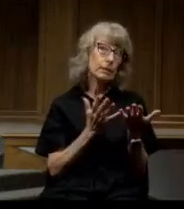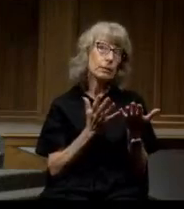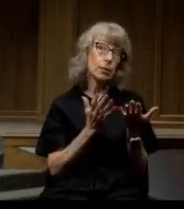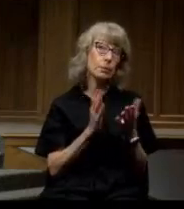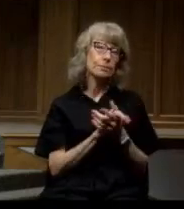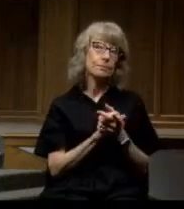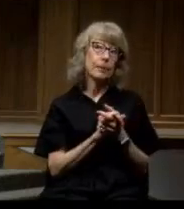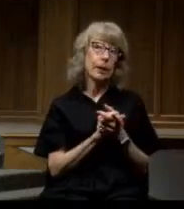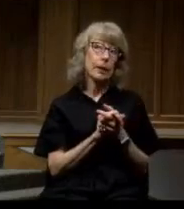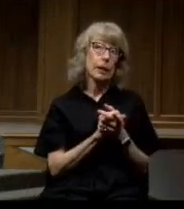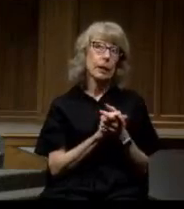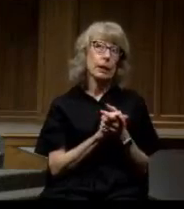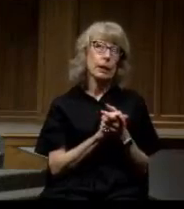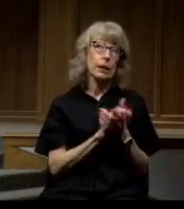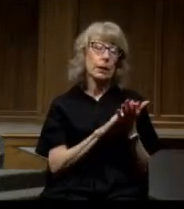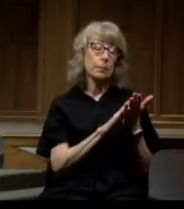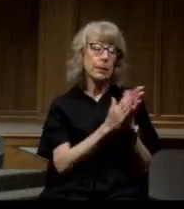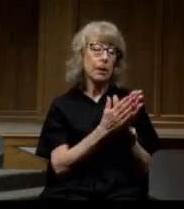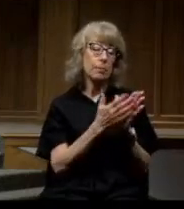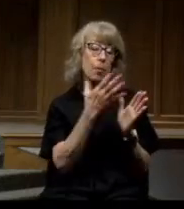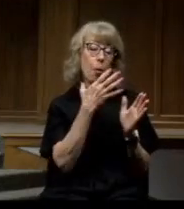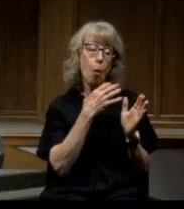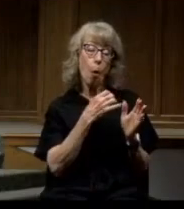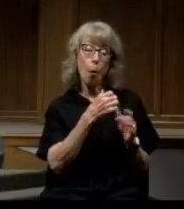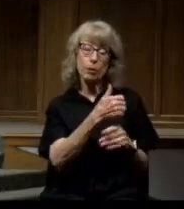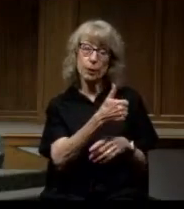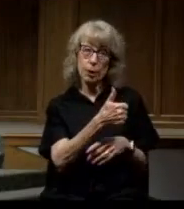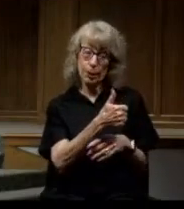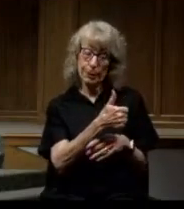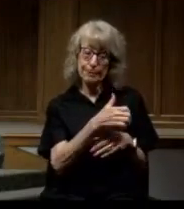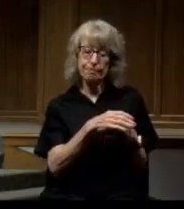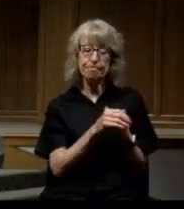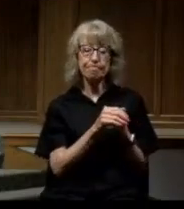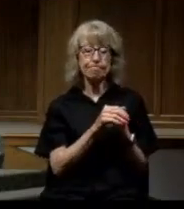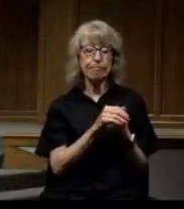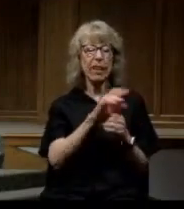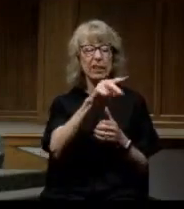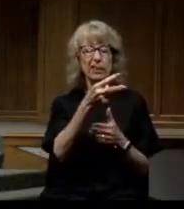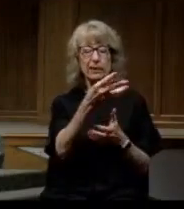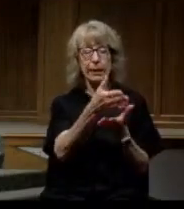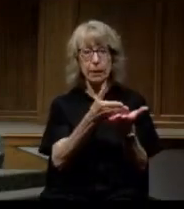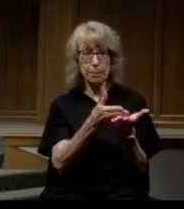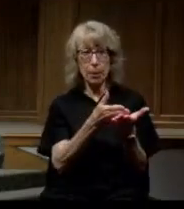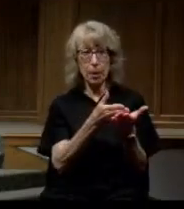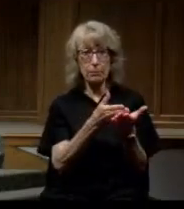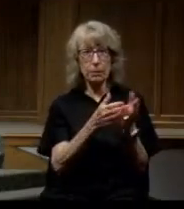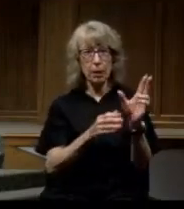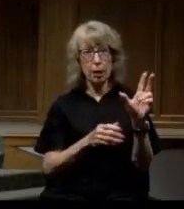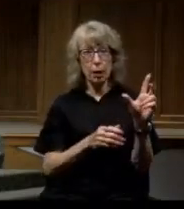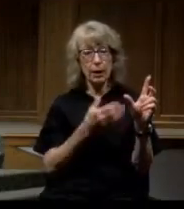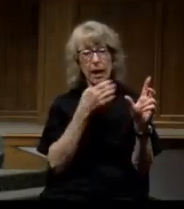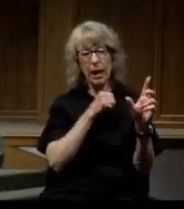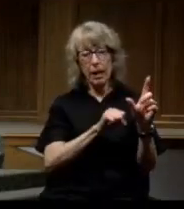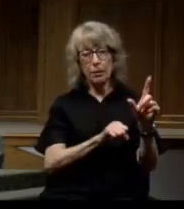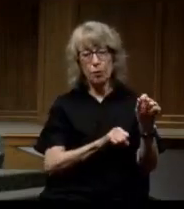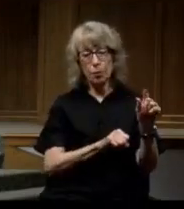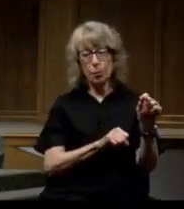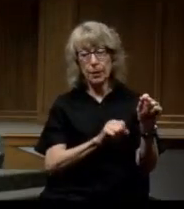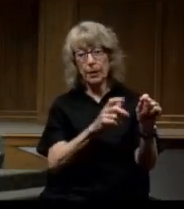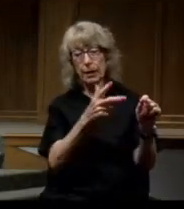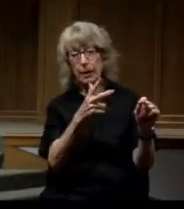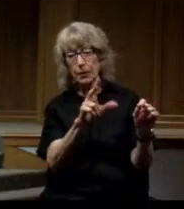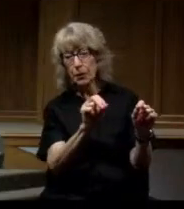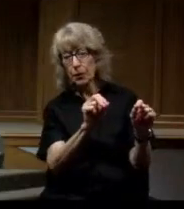it's a midlife crisis, that would probably come later. I'm actually saying at some point, often in late 20s, sometimes 30s,